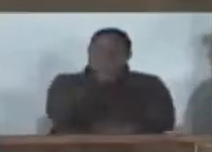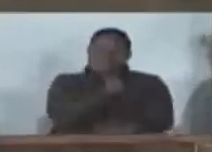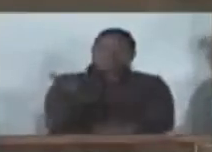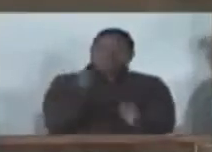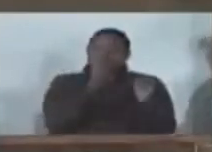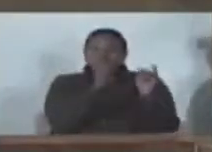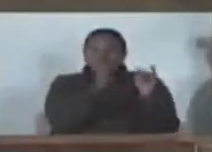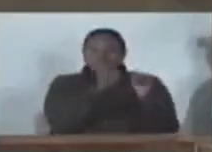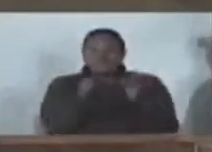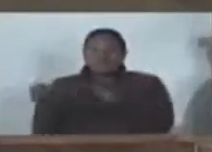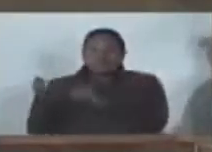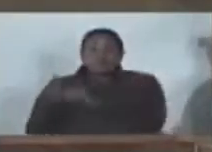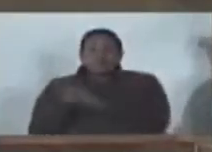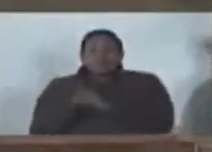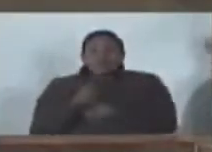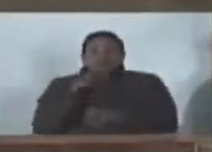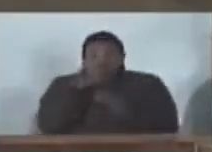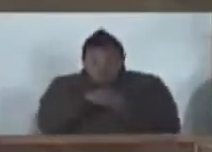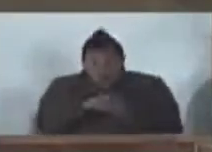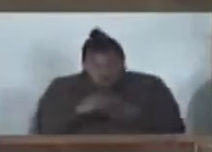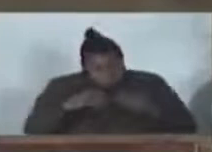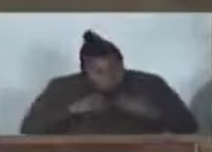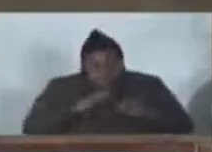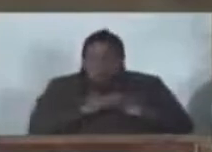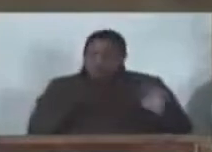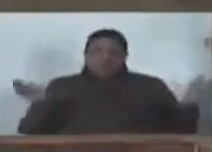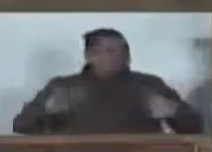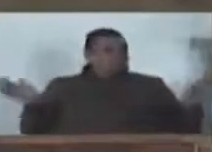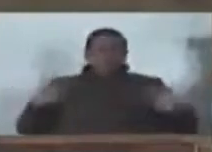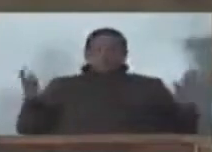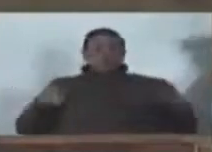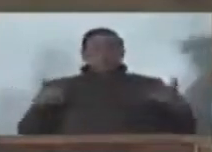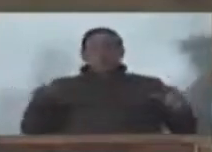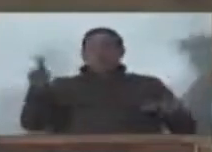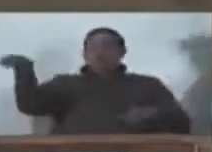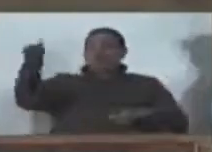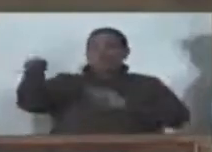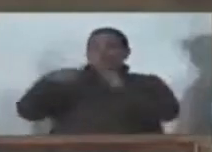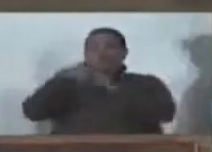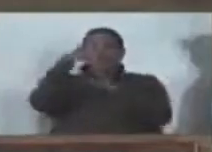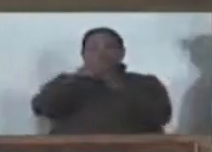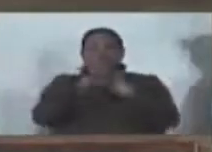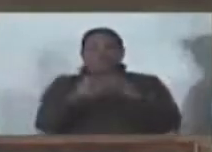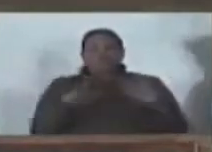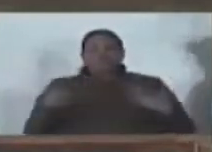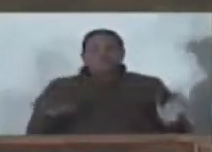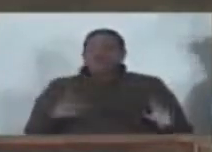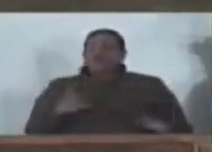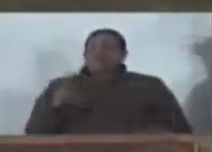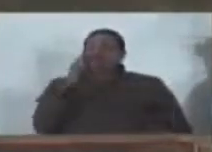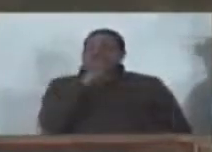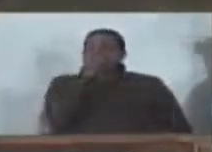no place in Jamaica, the Jamaica that we are trying to create. I now turn my attention to my brothers